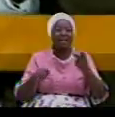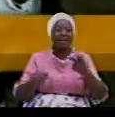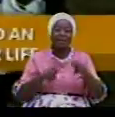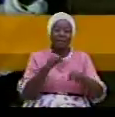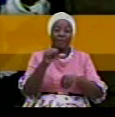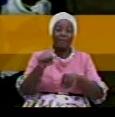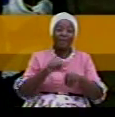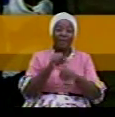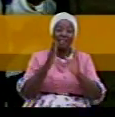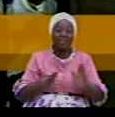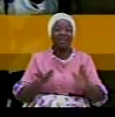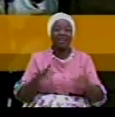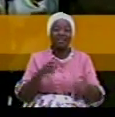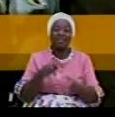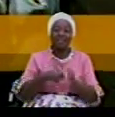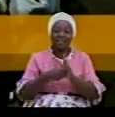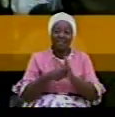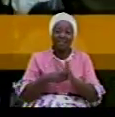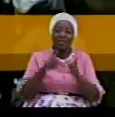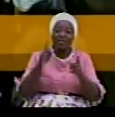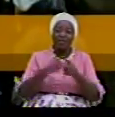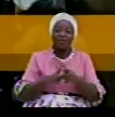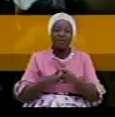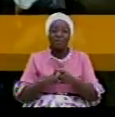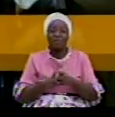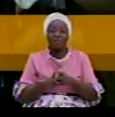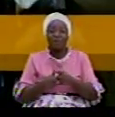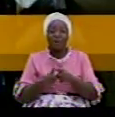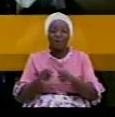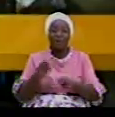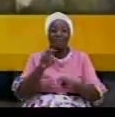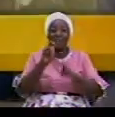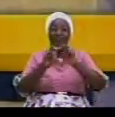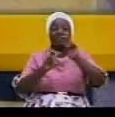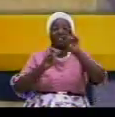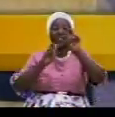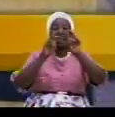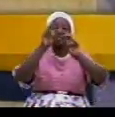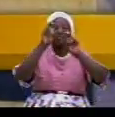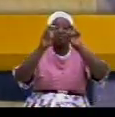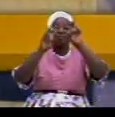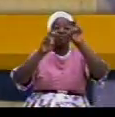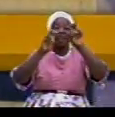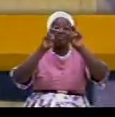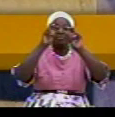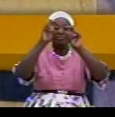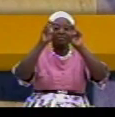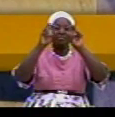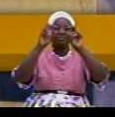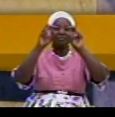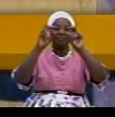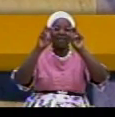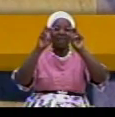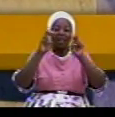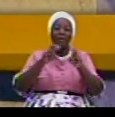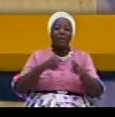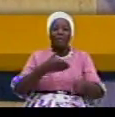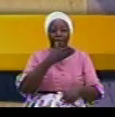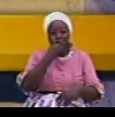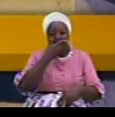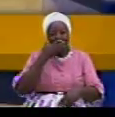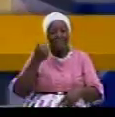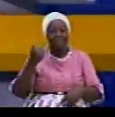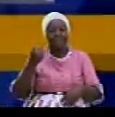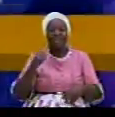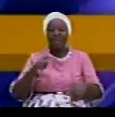an ascending, ascending, ascending better life. I